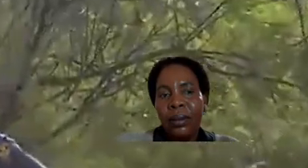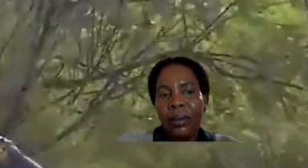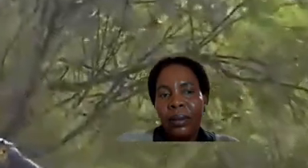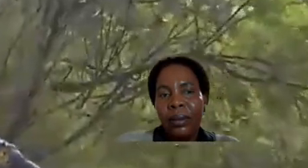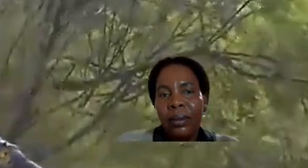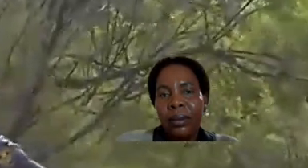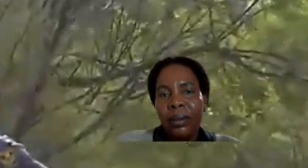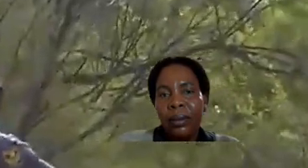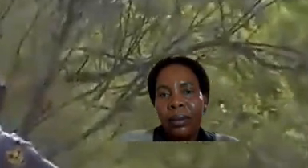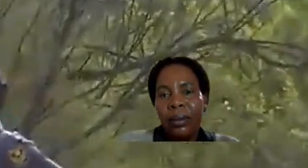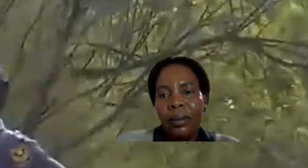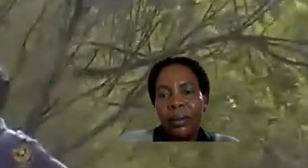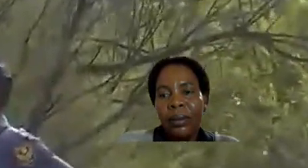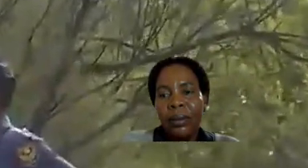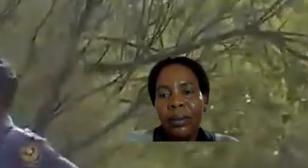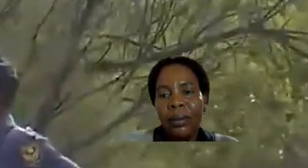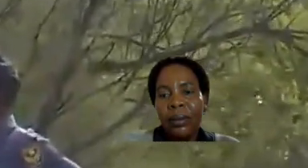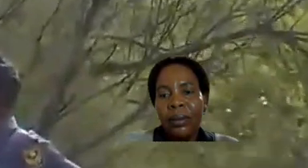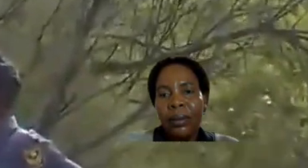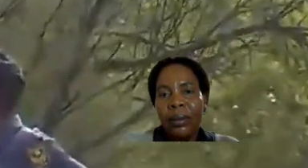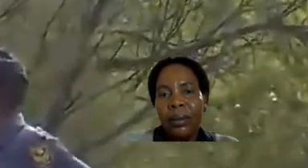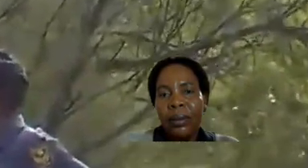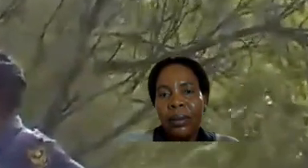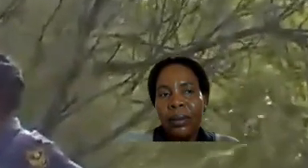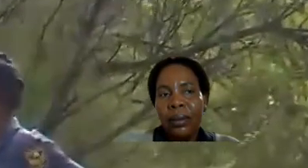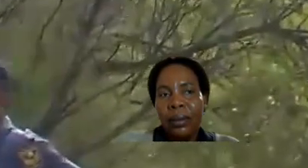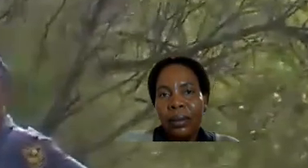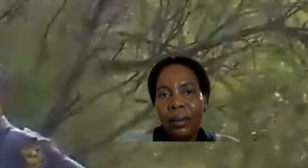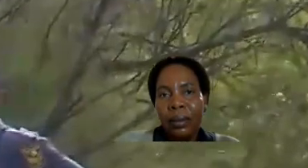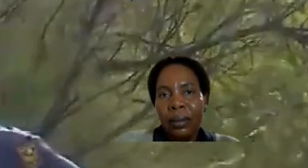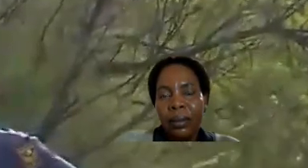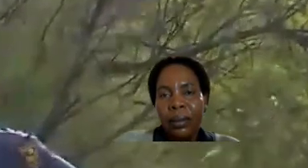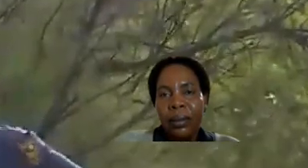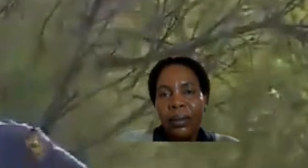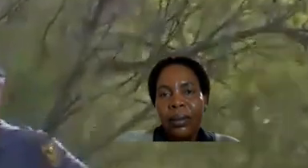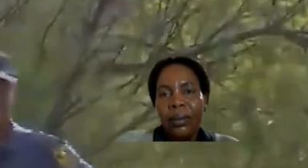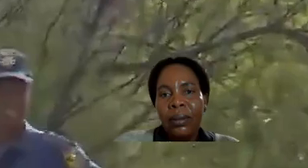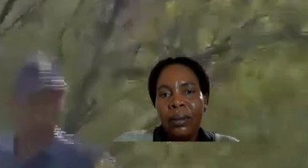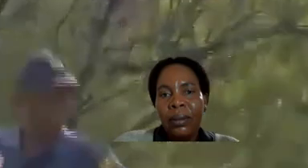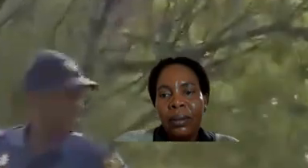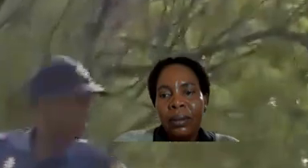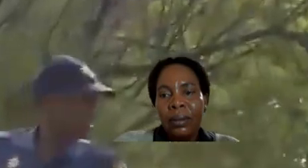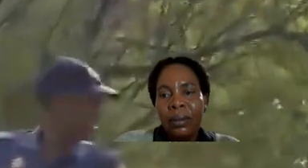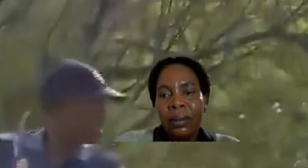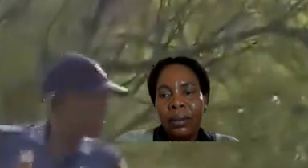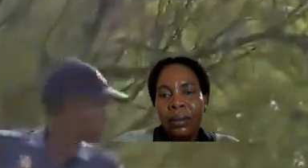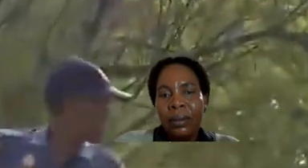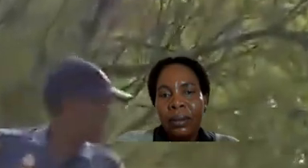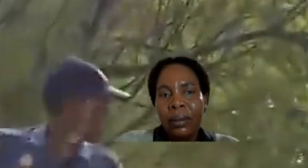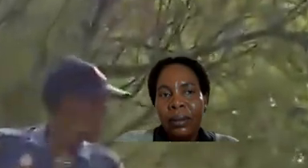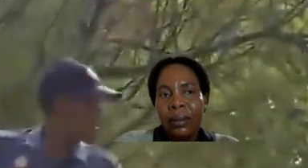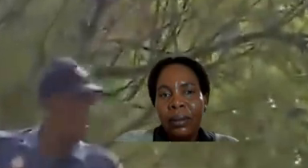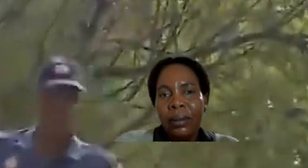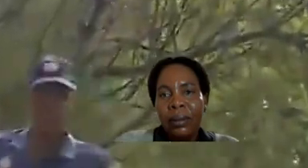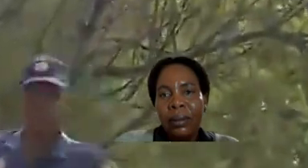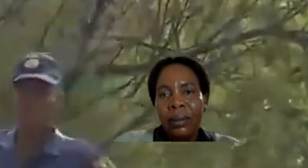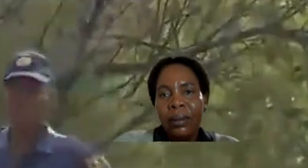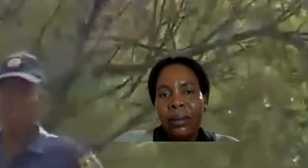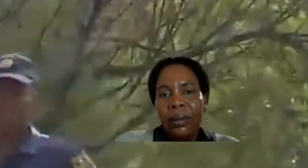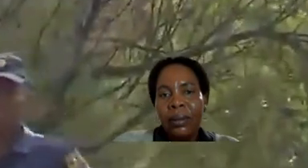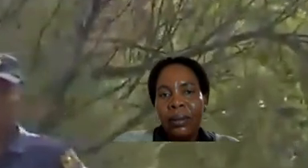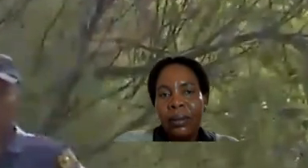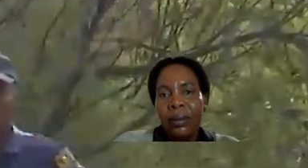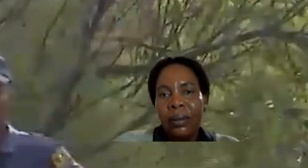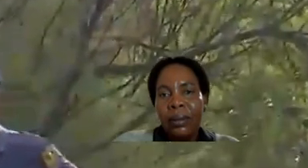resumed on Tuesday morning. And we understand that there are people who have already lost their lives at